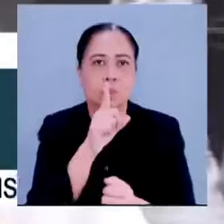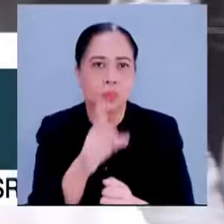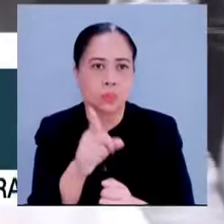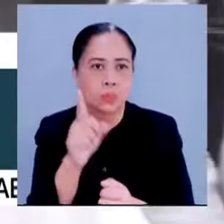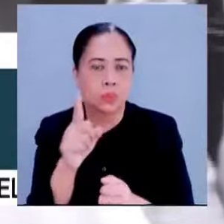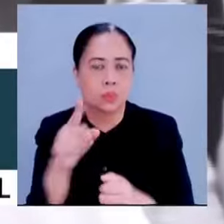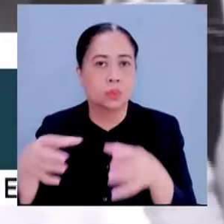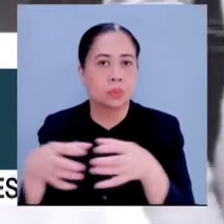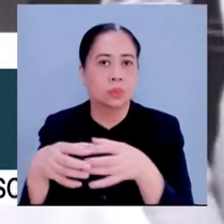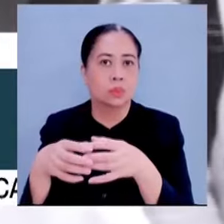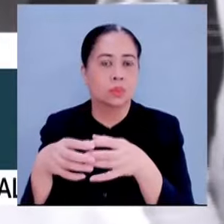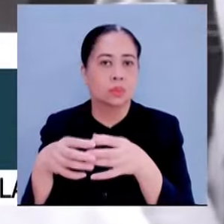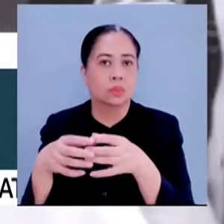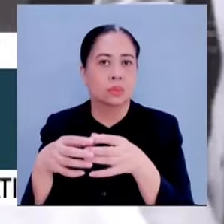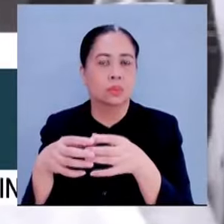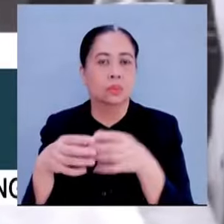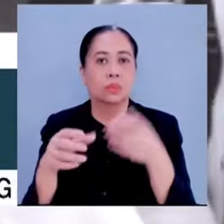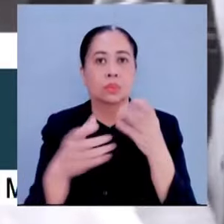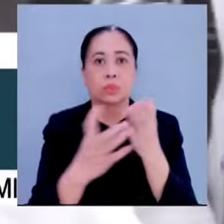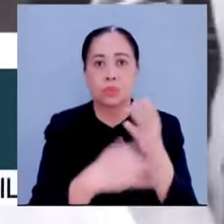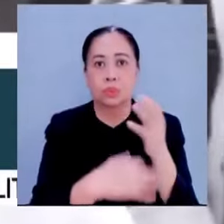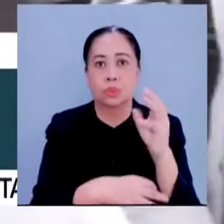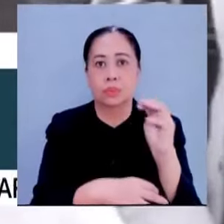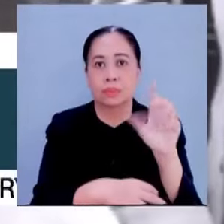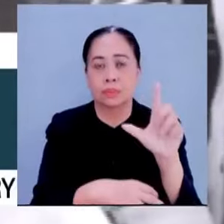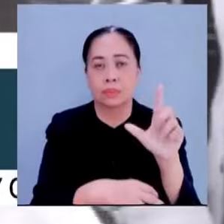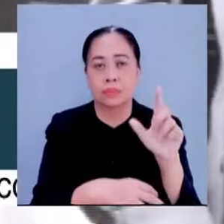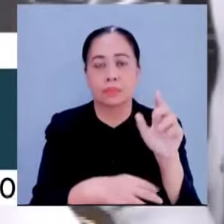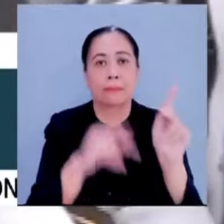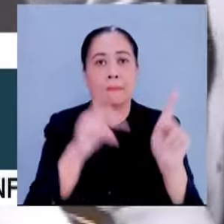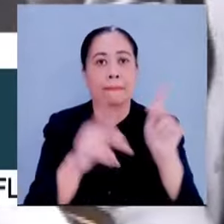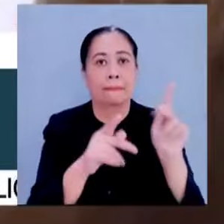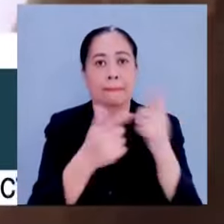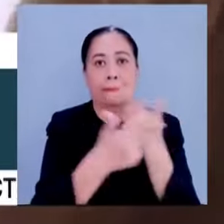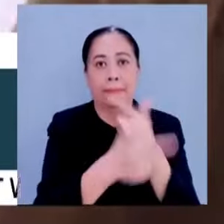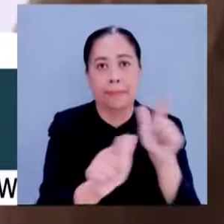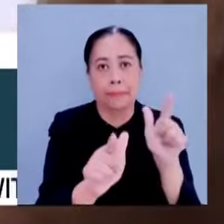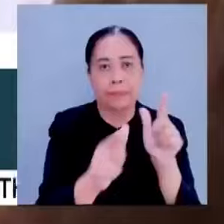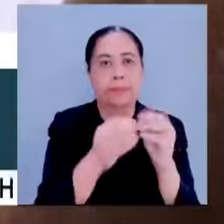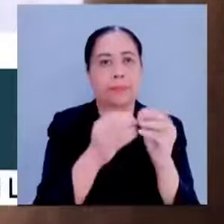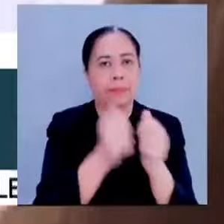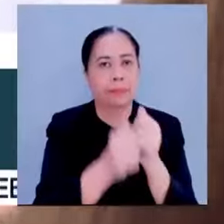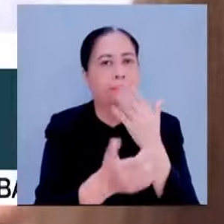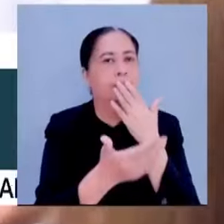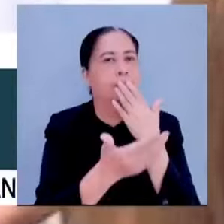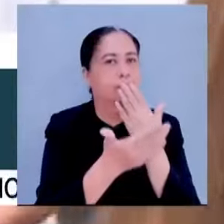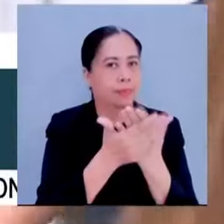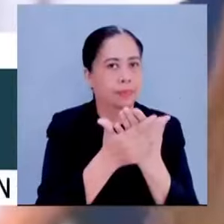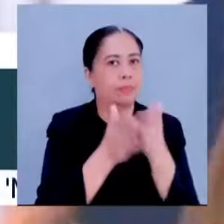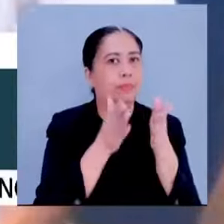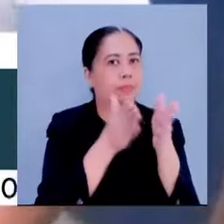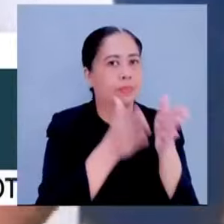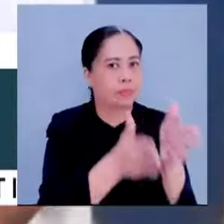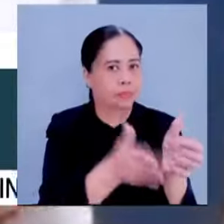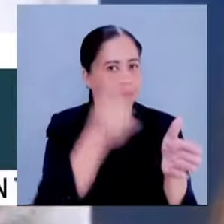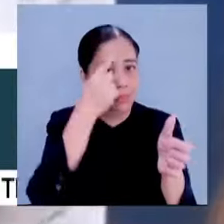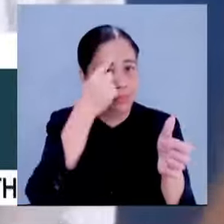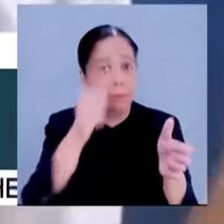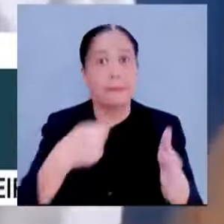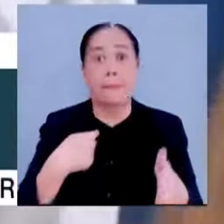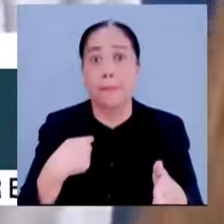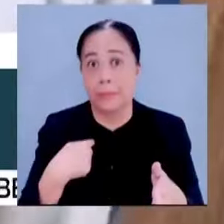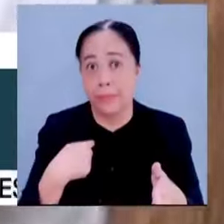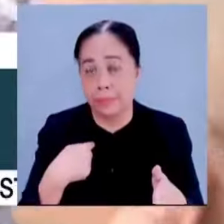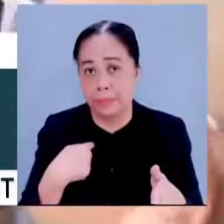party list route through ML Mamamayang Liberal as a most ideal platform for me to